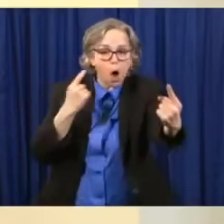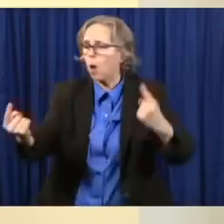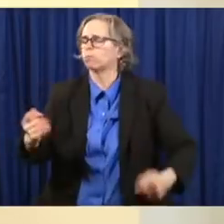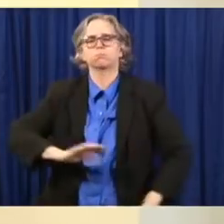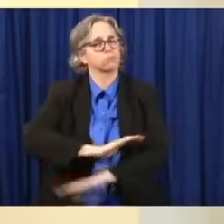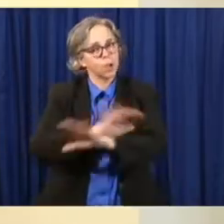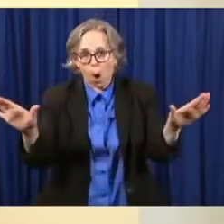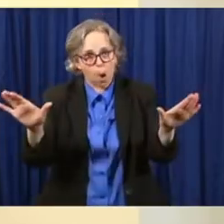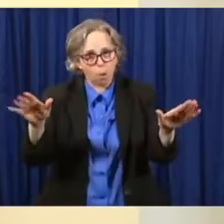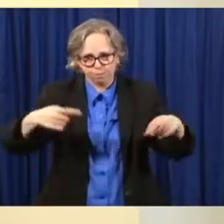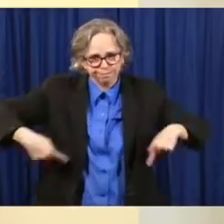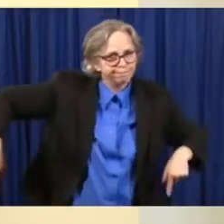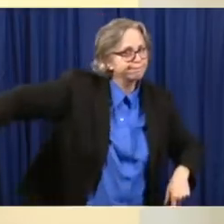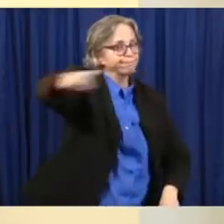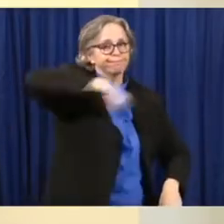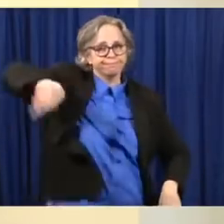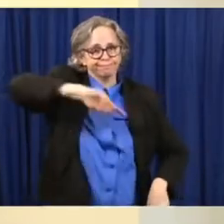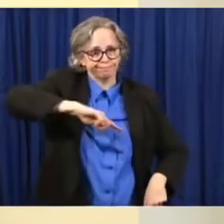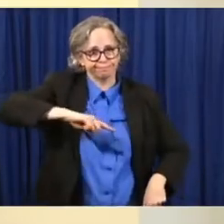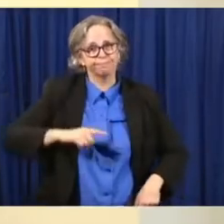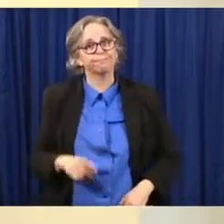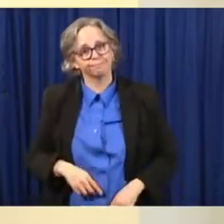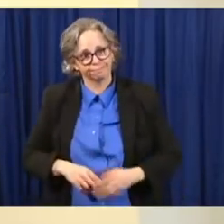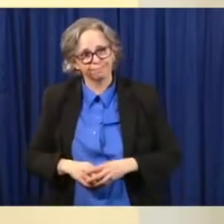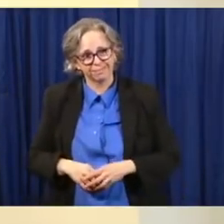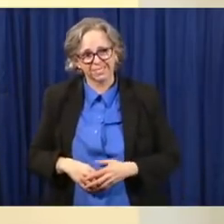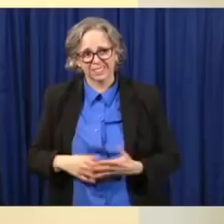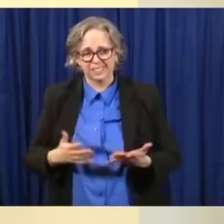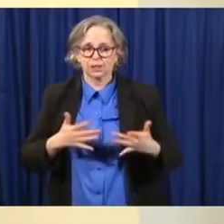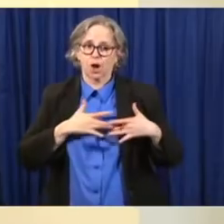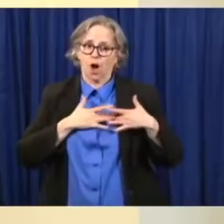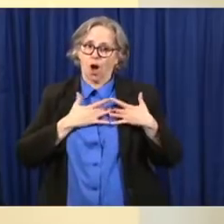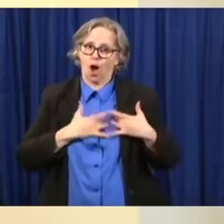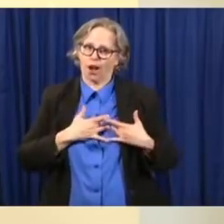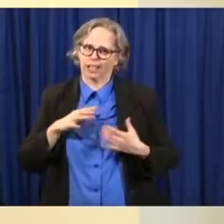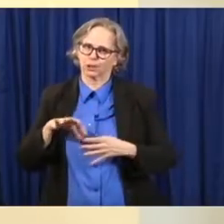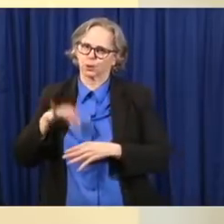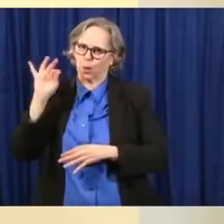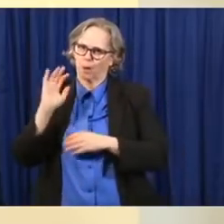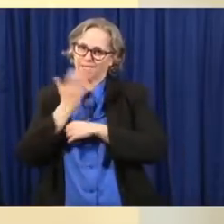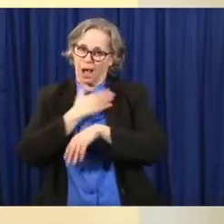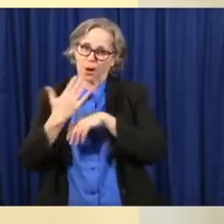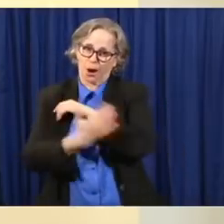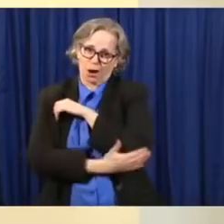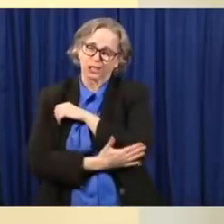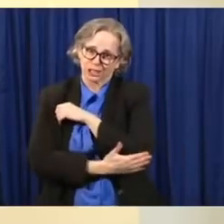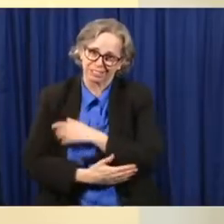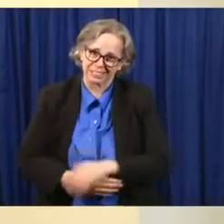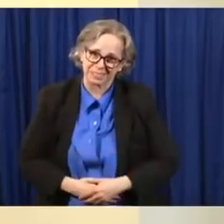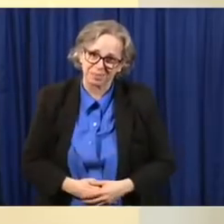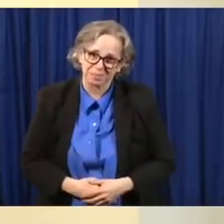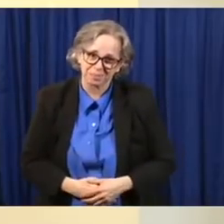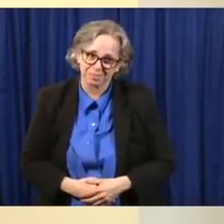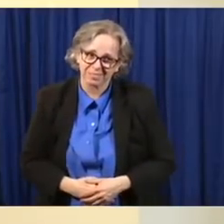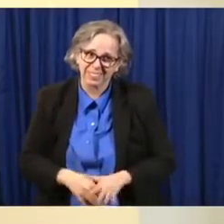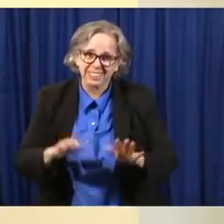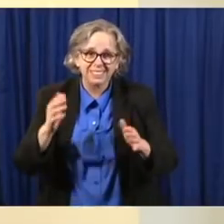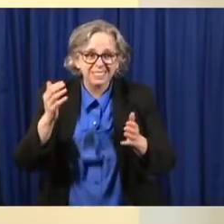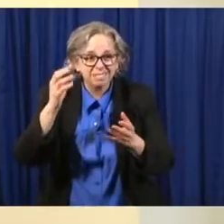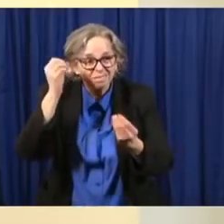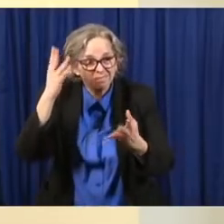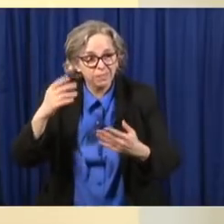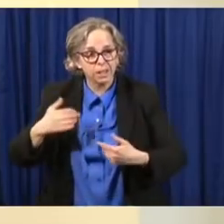it is about the heart and soul of our country. And it reminded me, again, as a person who has a blended religious